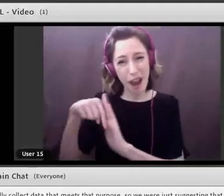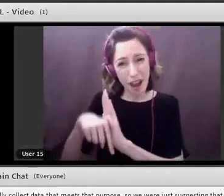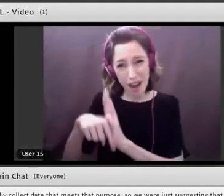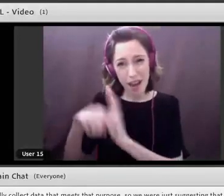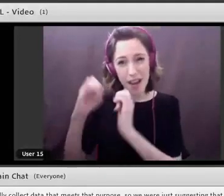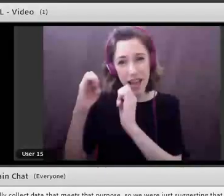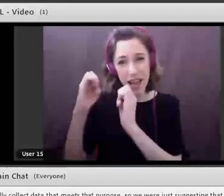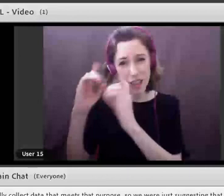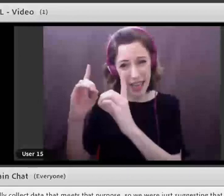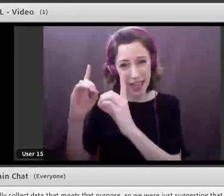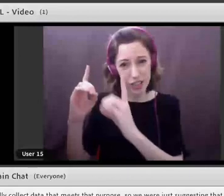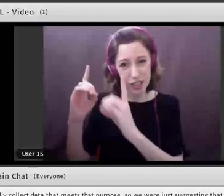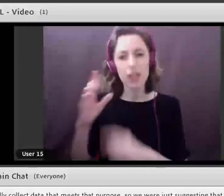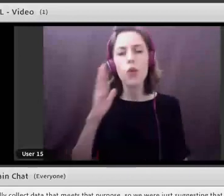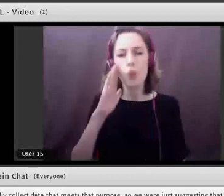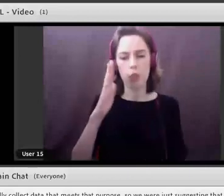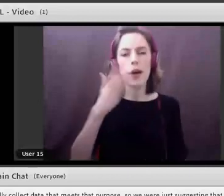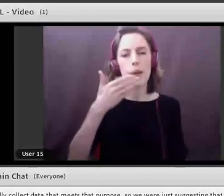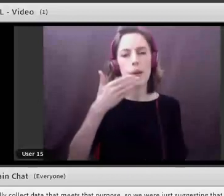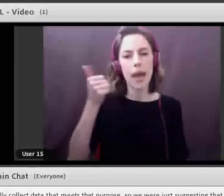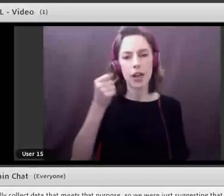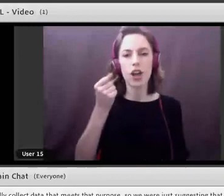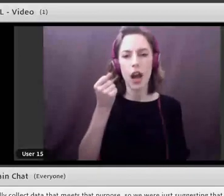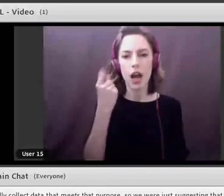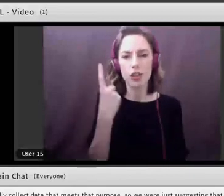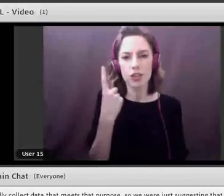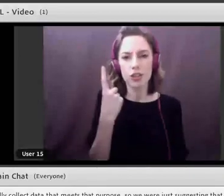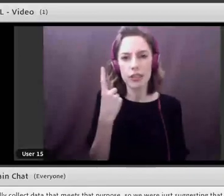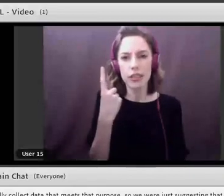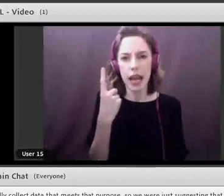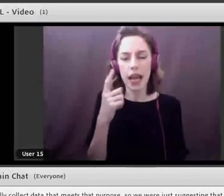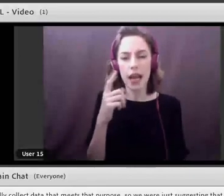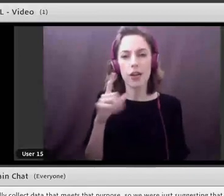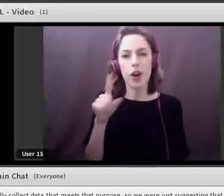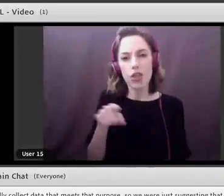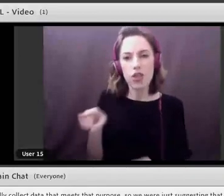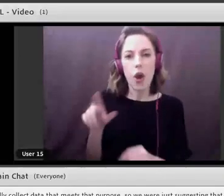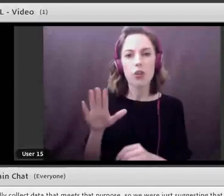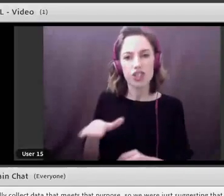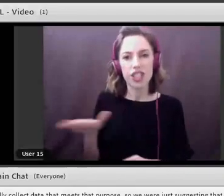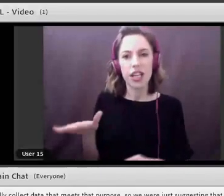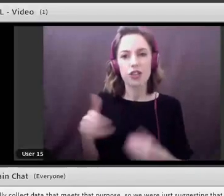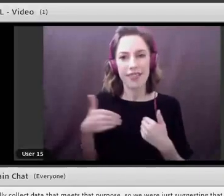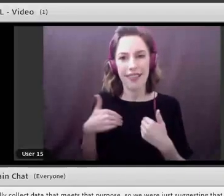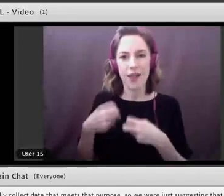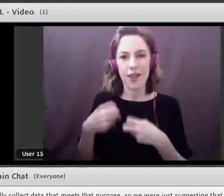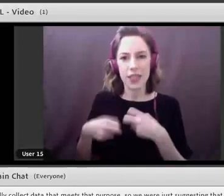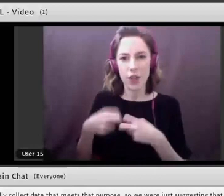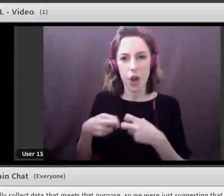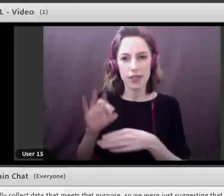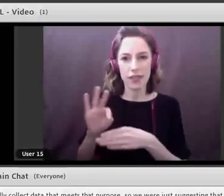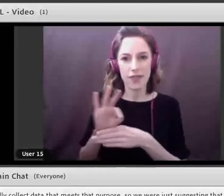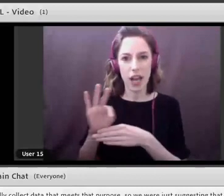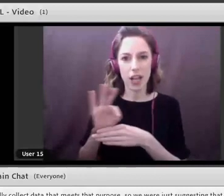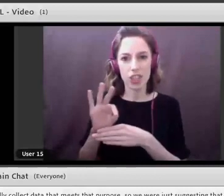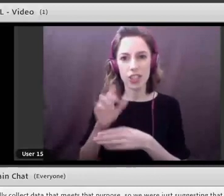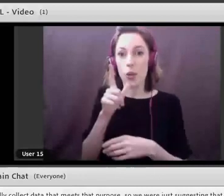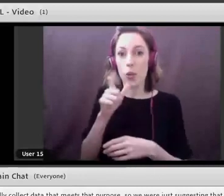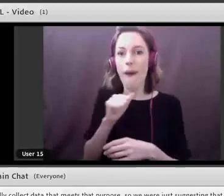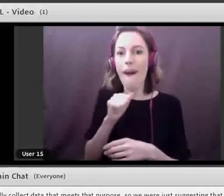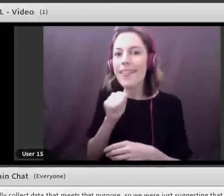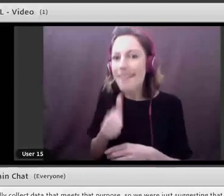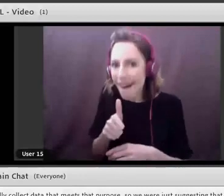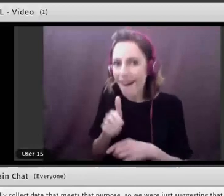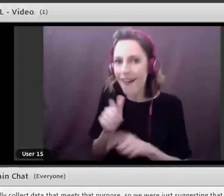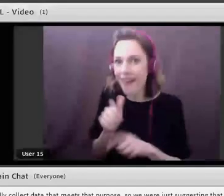with disabilities, for instance, who are currently out of school. And we will also be able to disaggregate a number